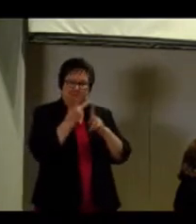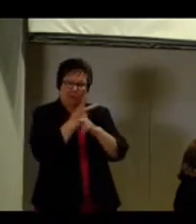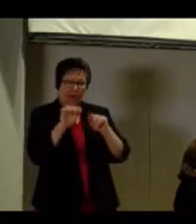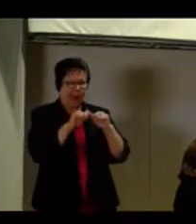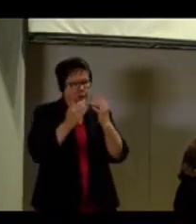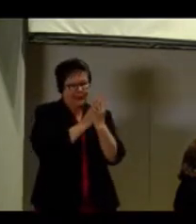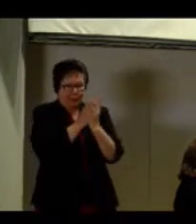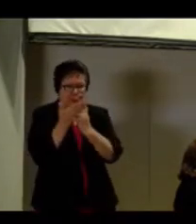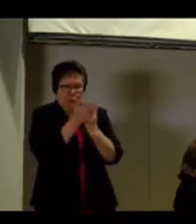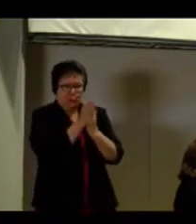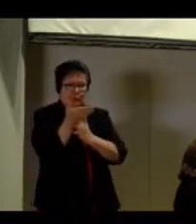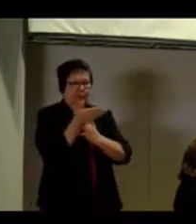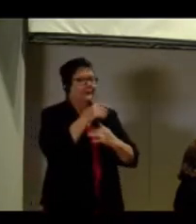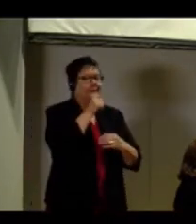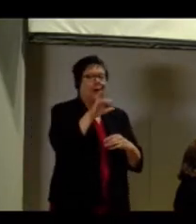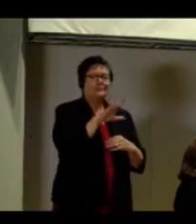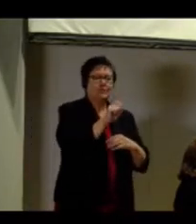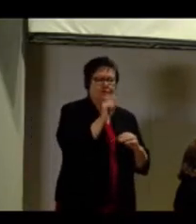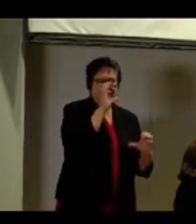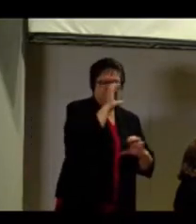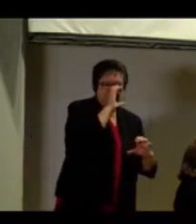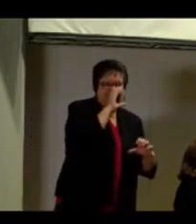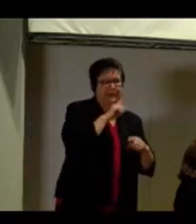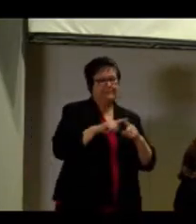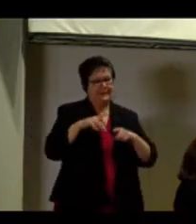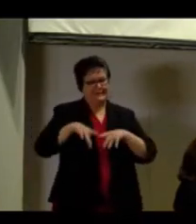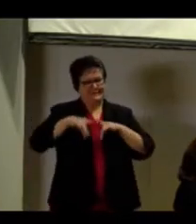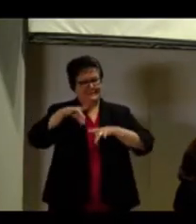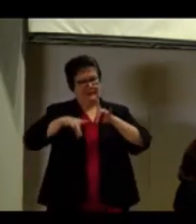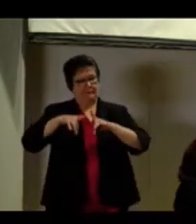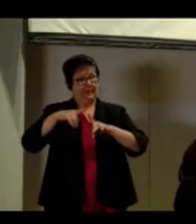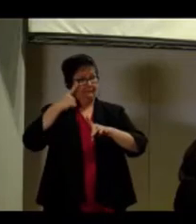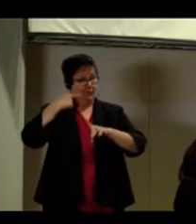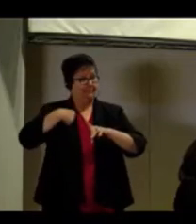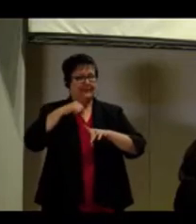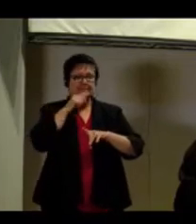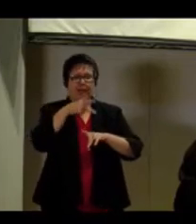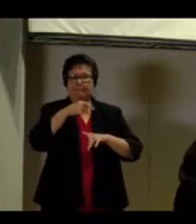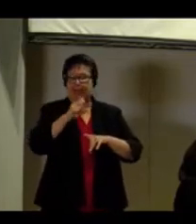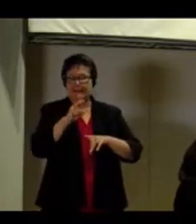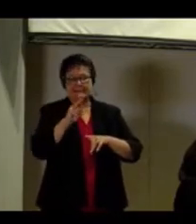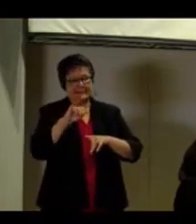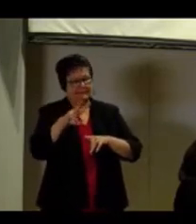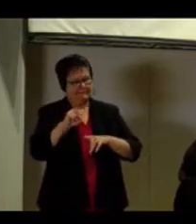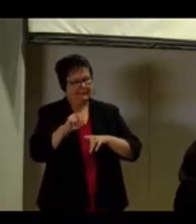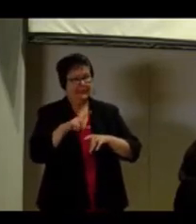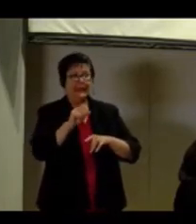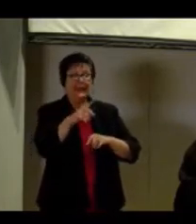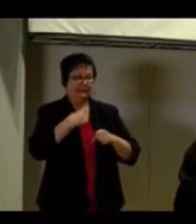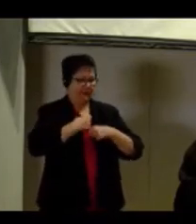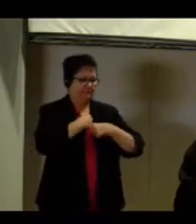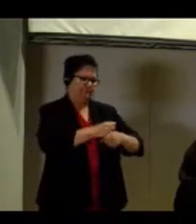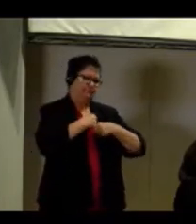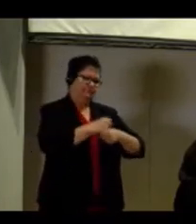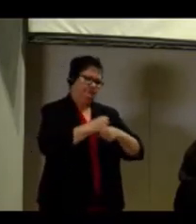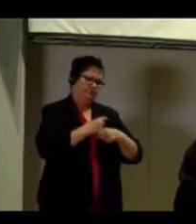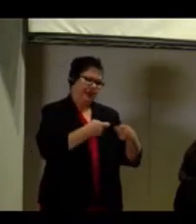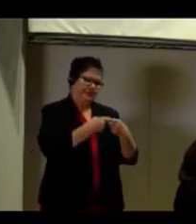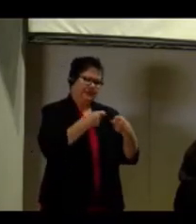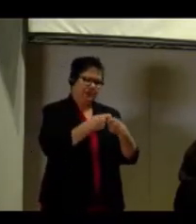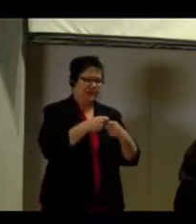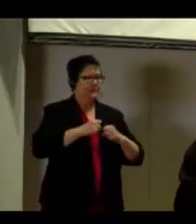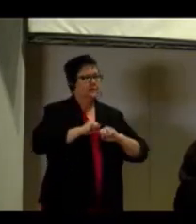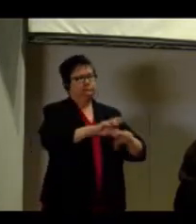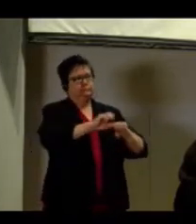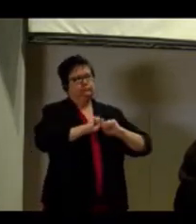searchability, because discoverability for me isn't passive. If you pump out digitized content, that doesn't necessarily